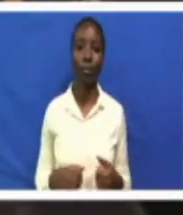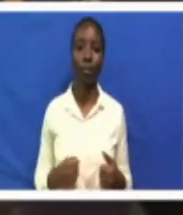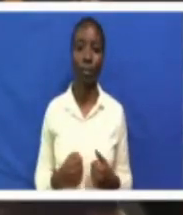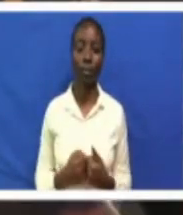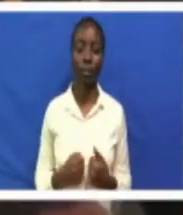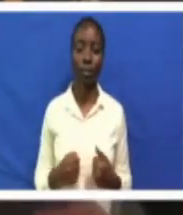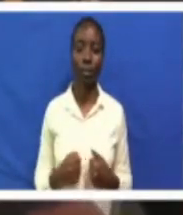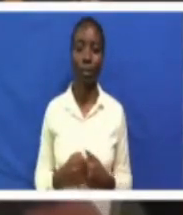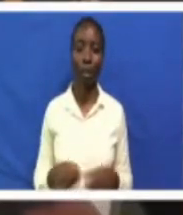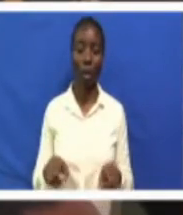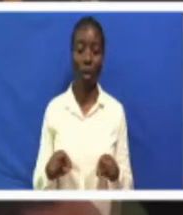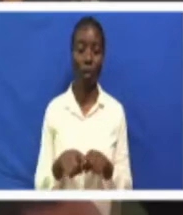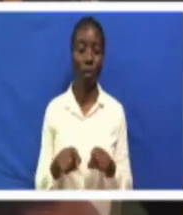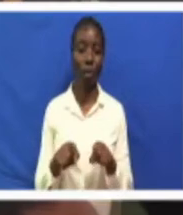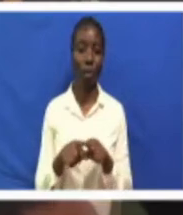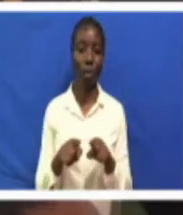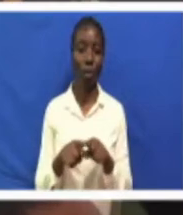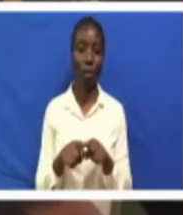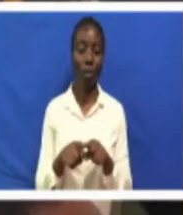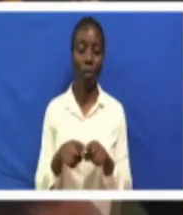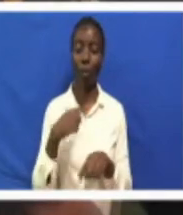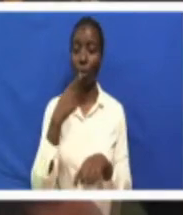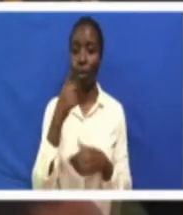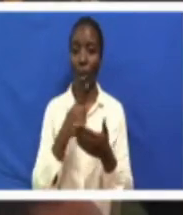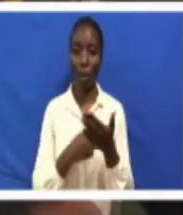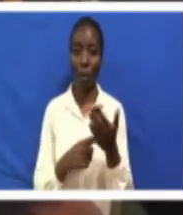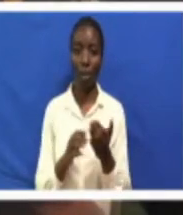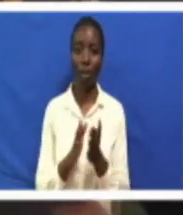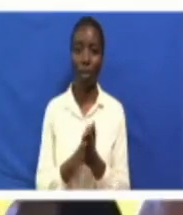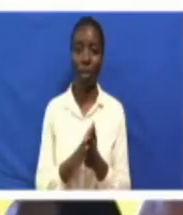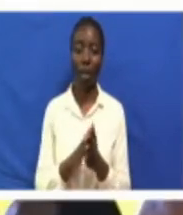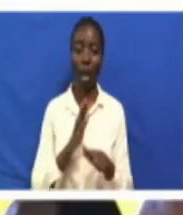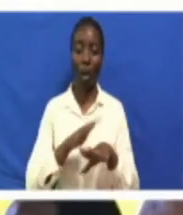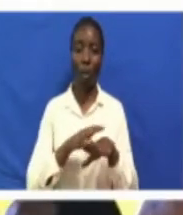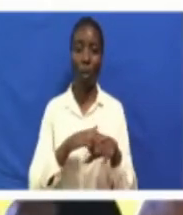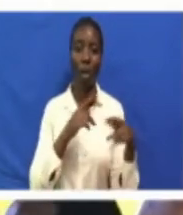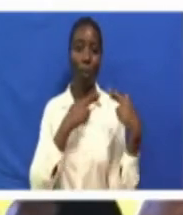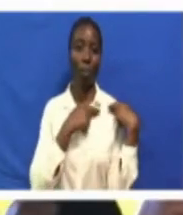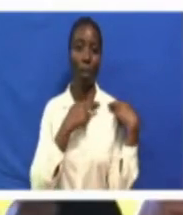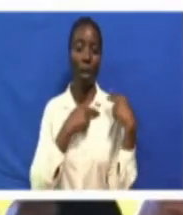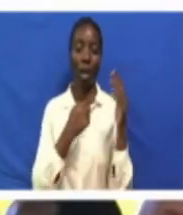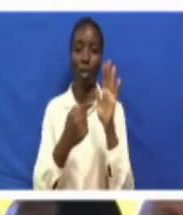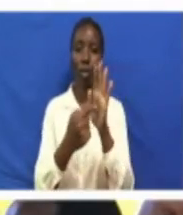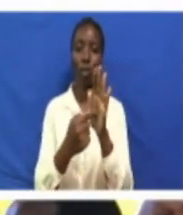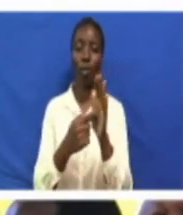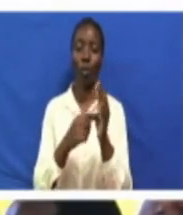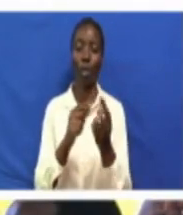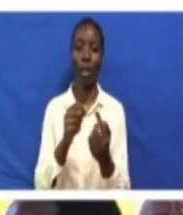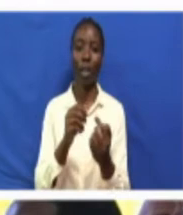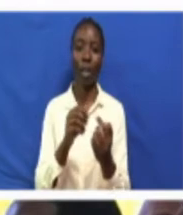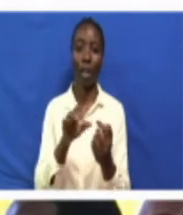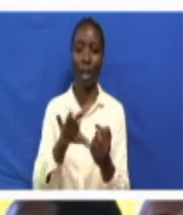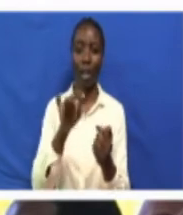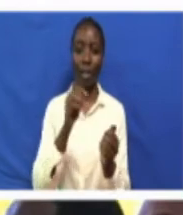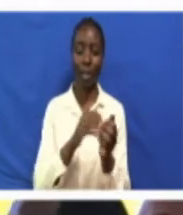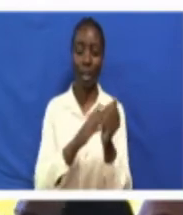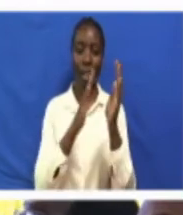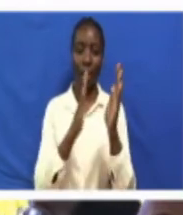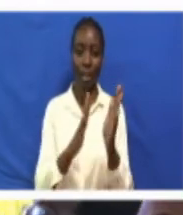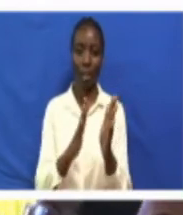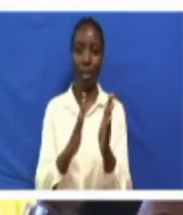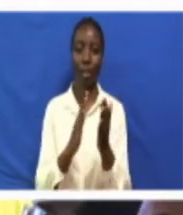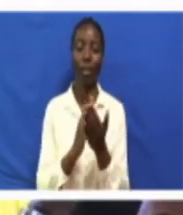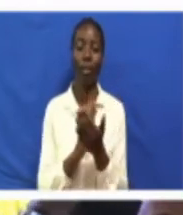a collective I will say that a collective responsibility is extended to elected Leaders with foreign prayer